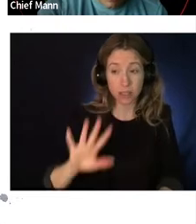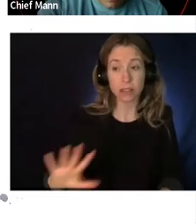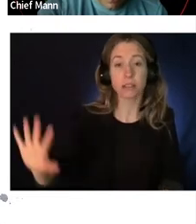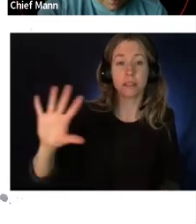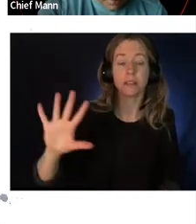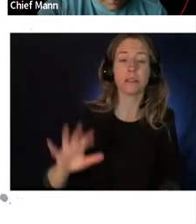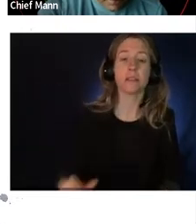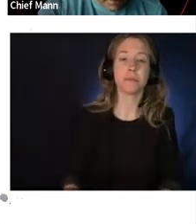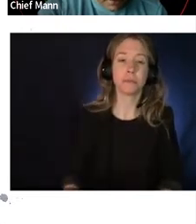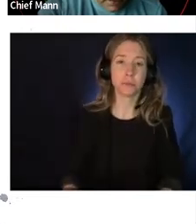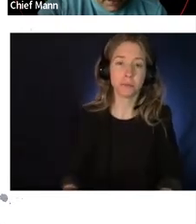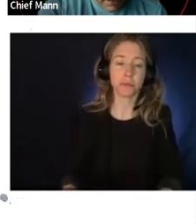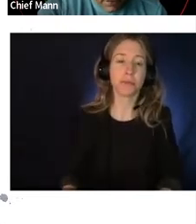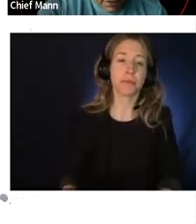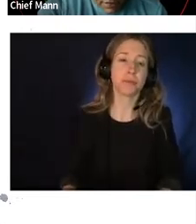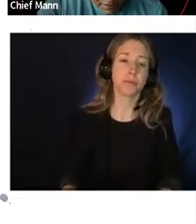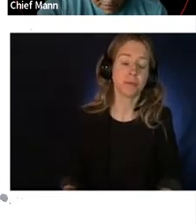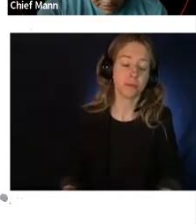the